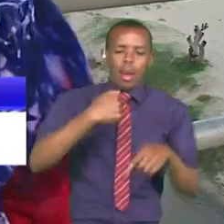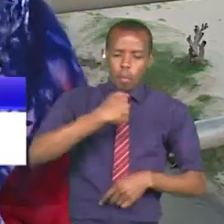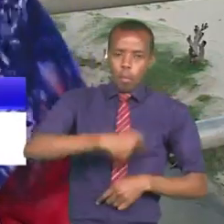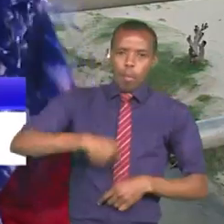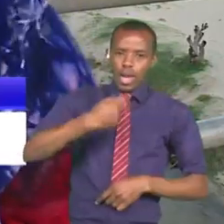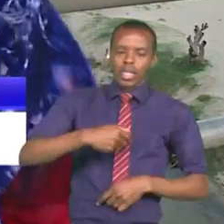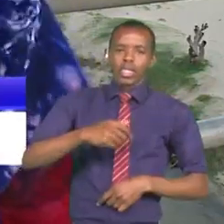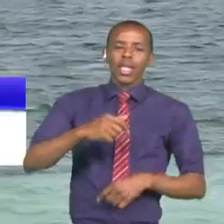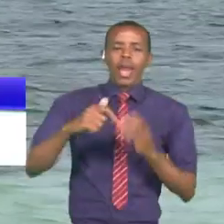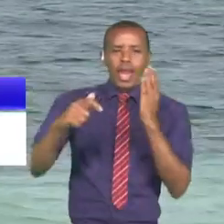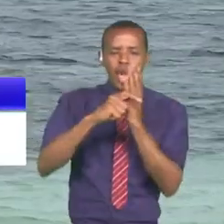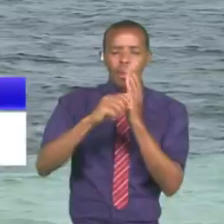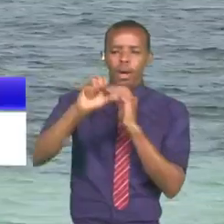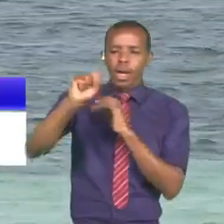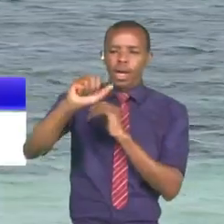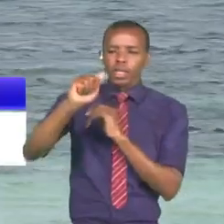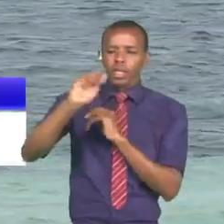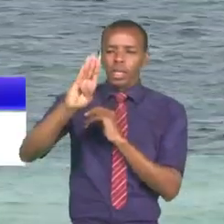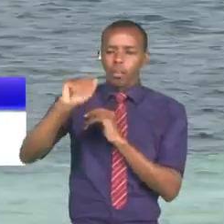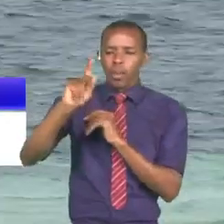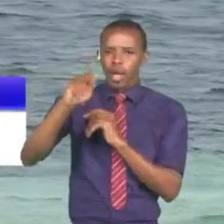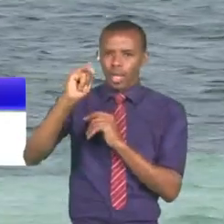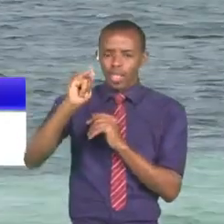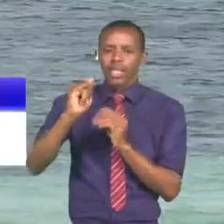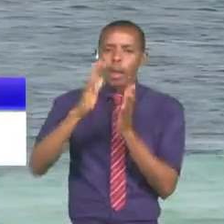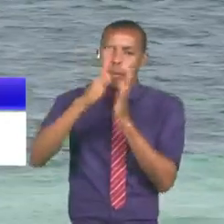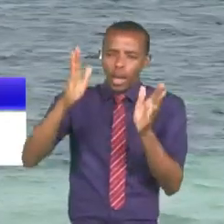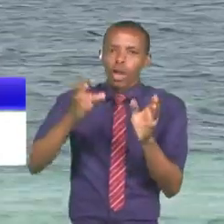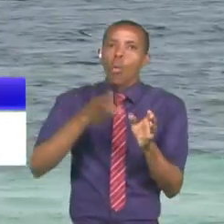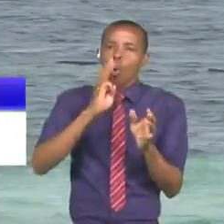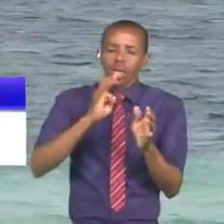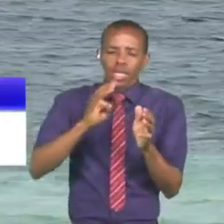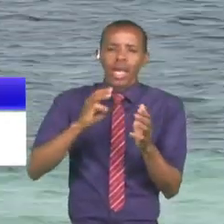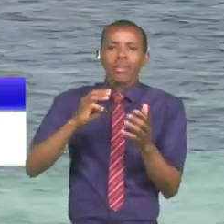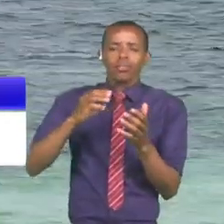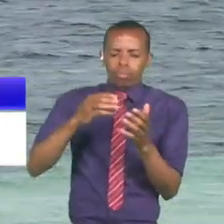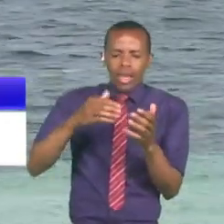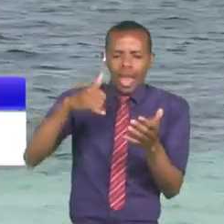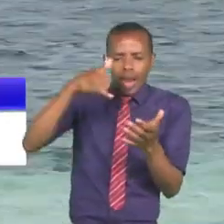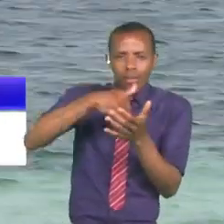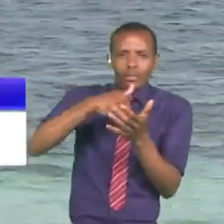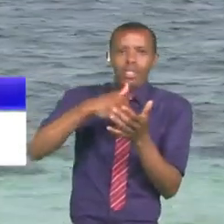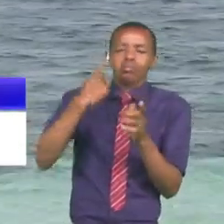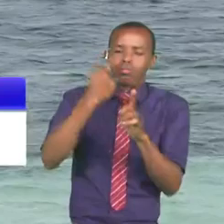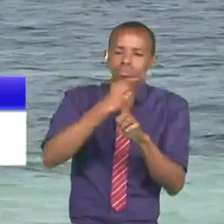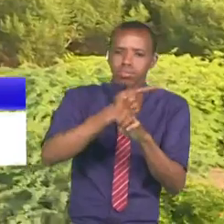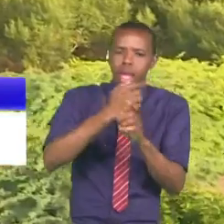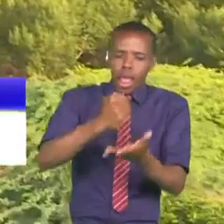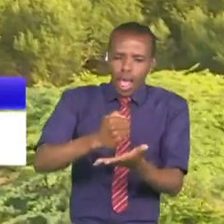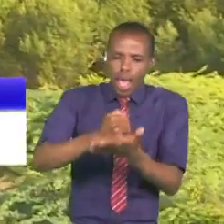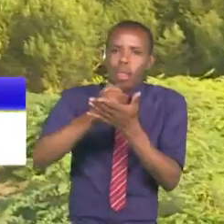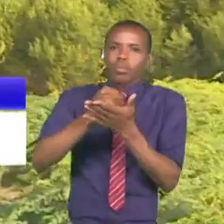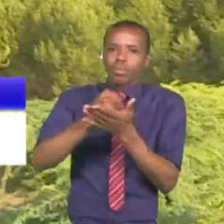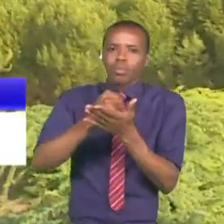as Sabaki River. As the third largest body of water in the world and contain vital salines that help feed